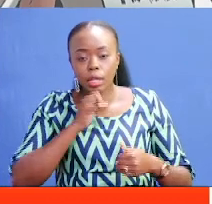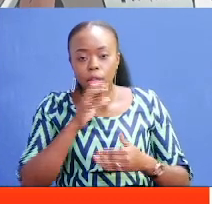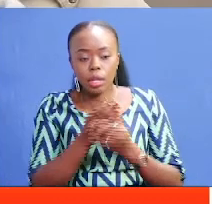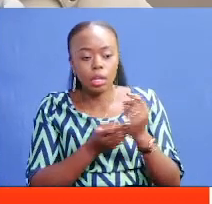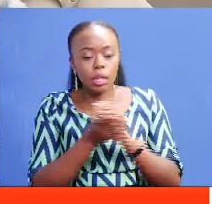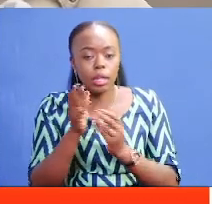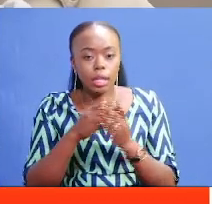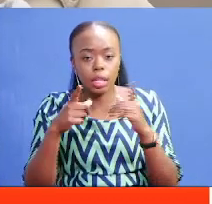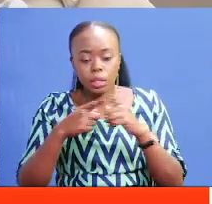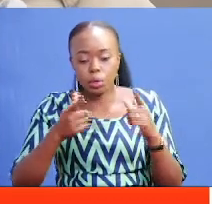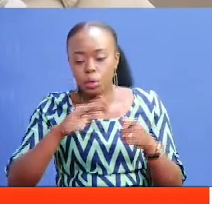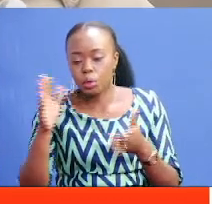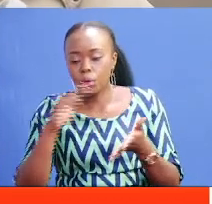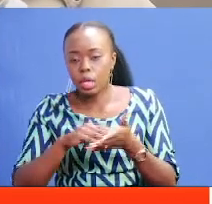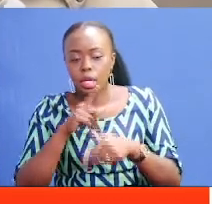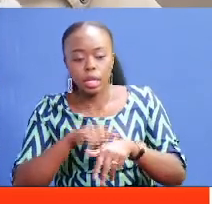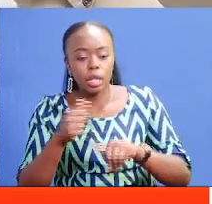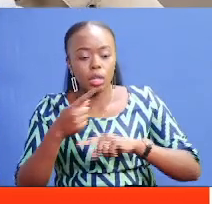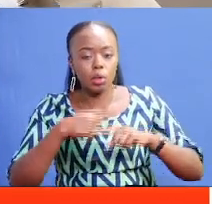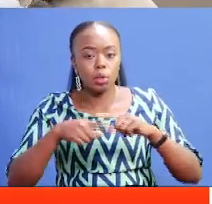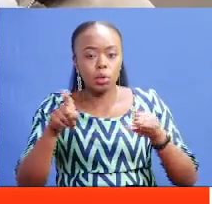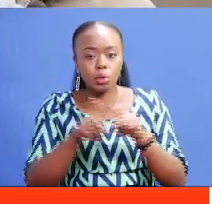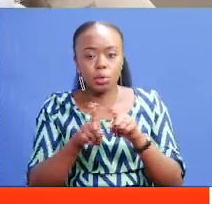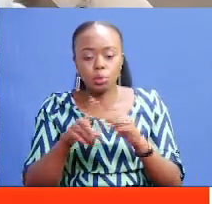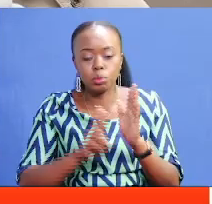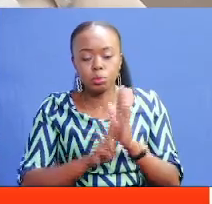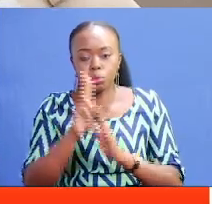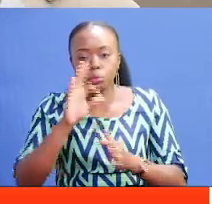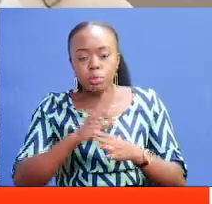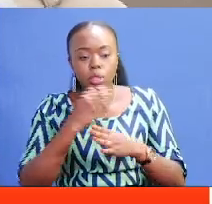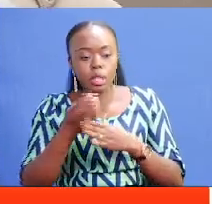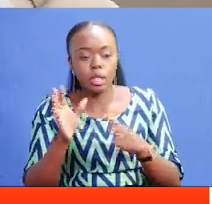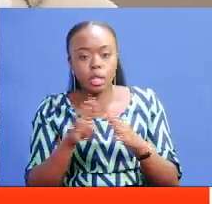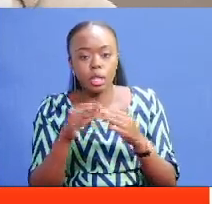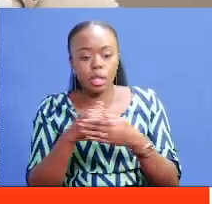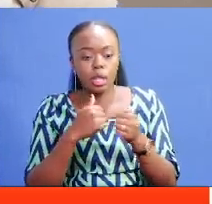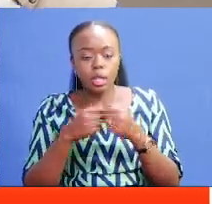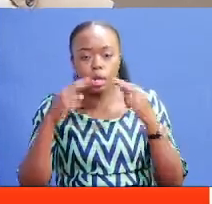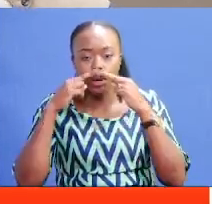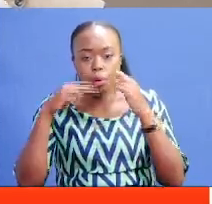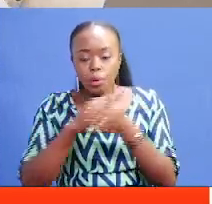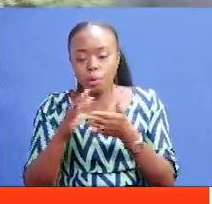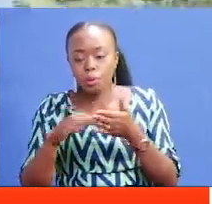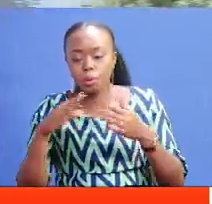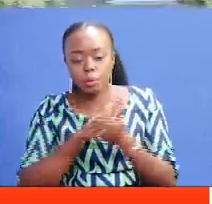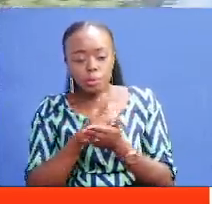resolved in Laikipia, there will come a time when similar conflicts will arise, even after peace has been restored in the